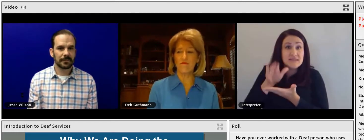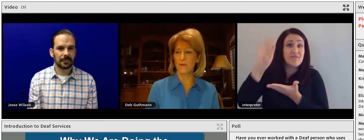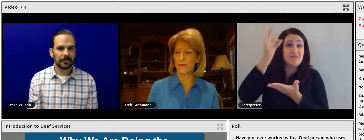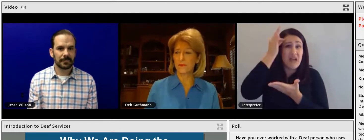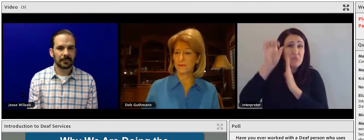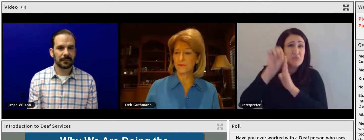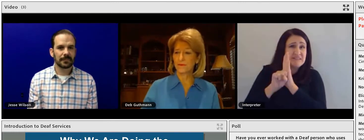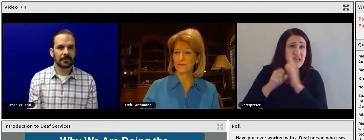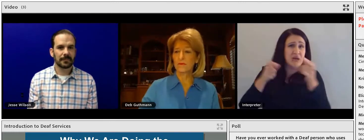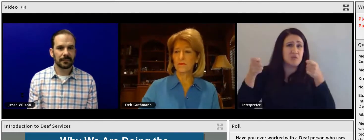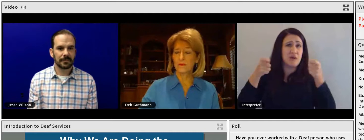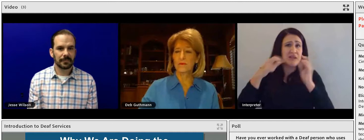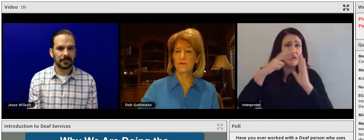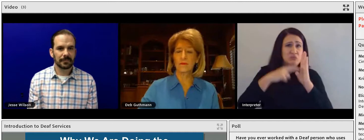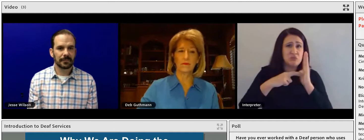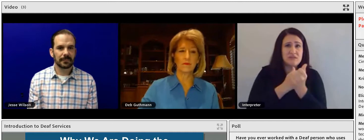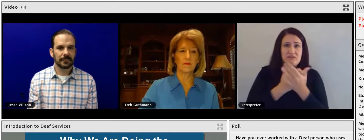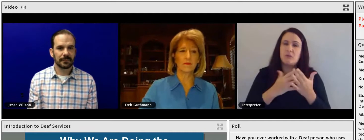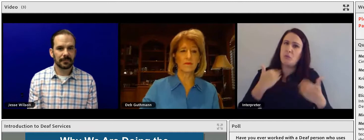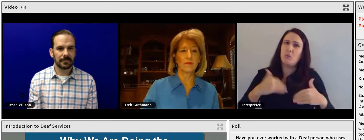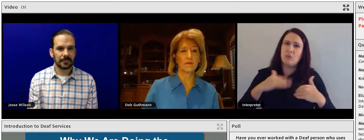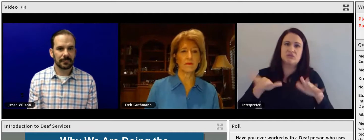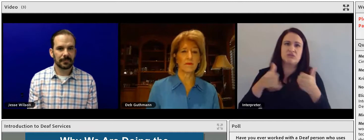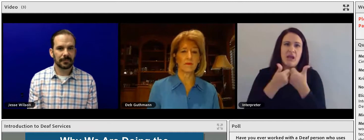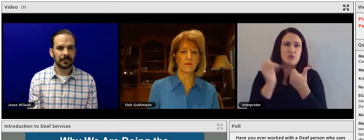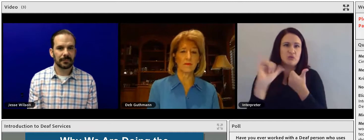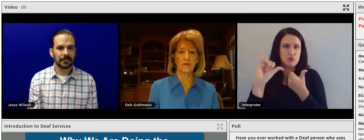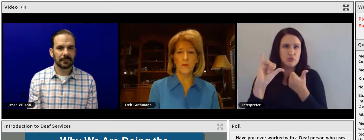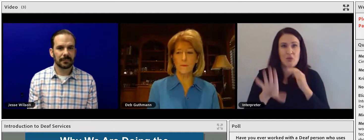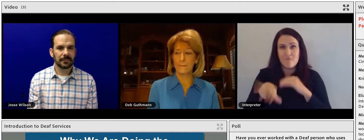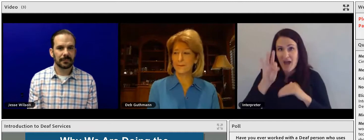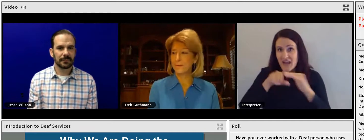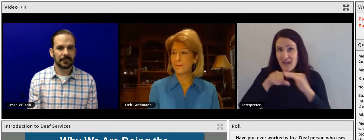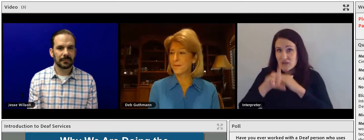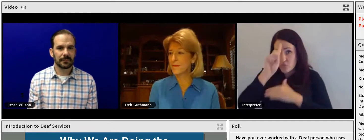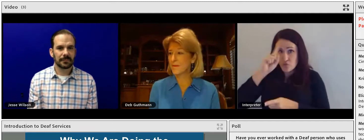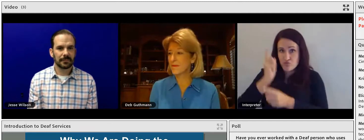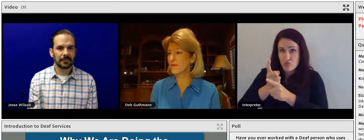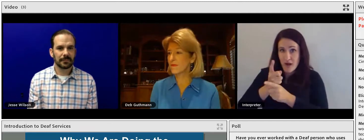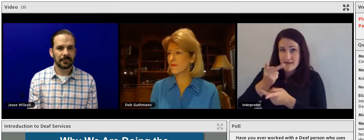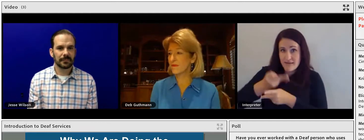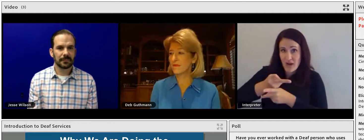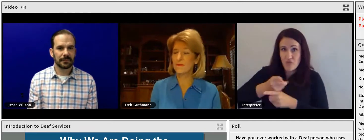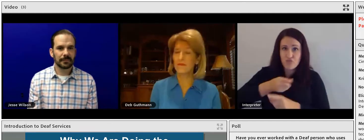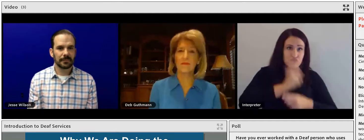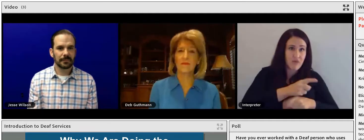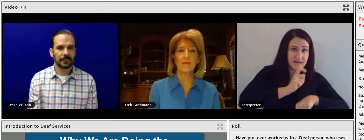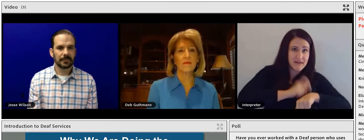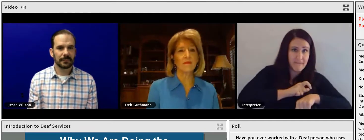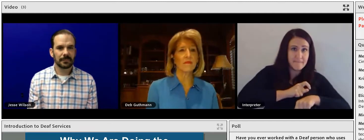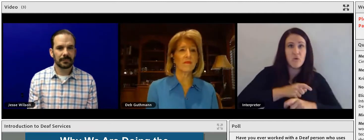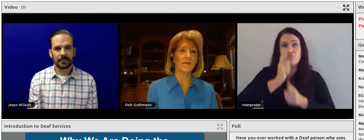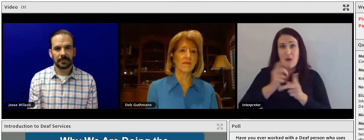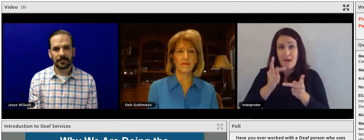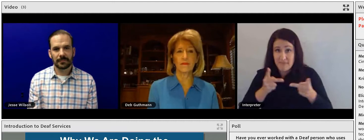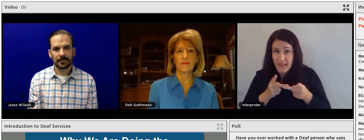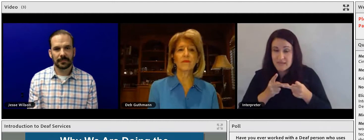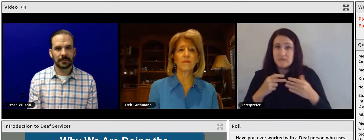regulations makes it challenging. So finding the access to the right care at the right time in the right